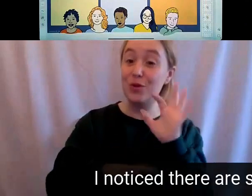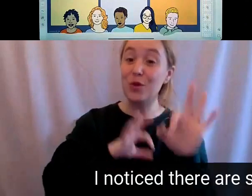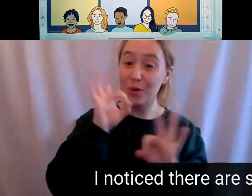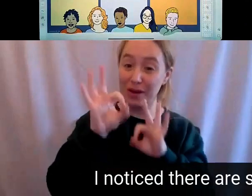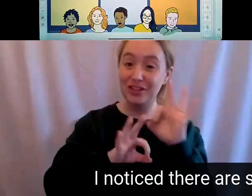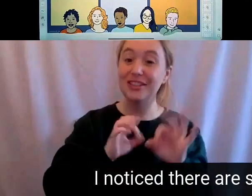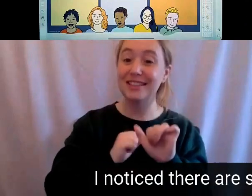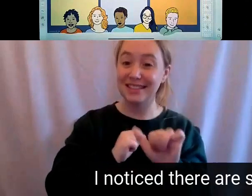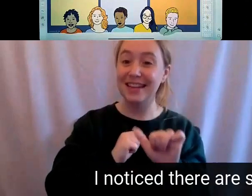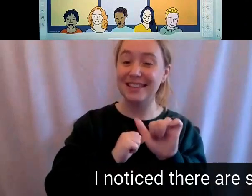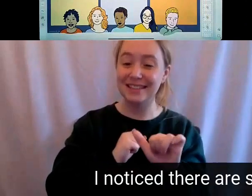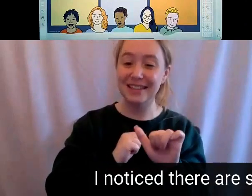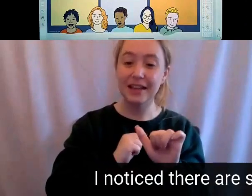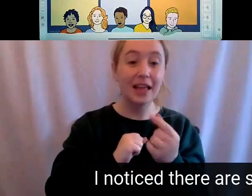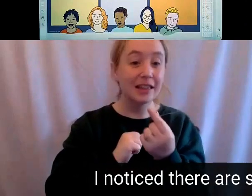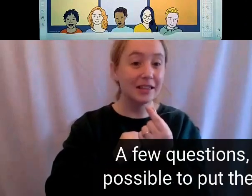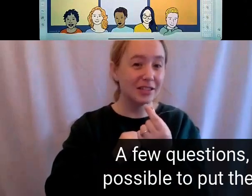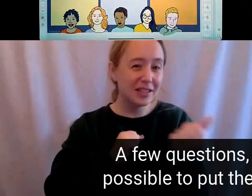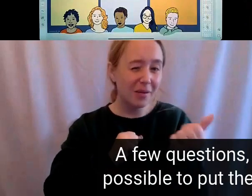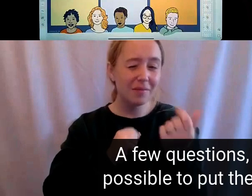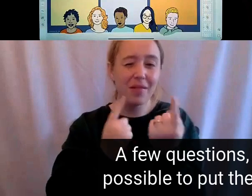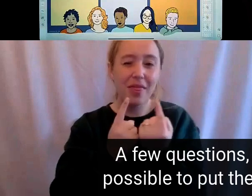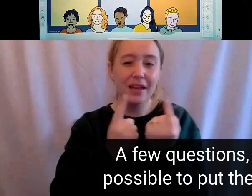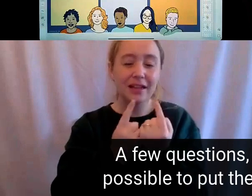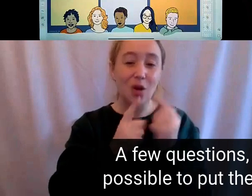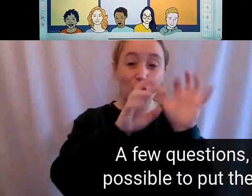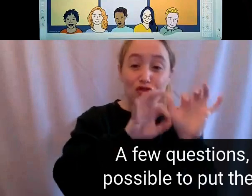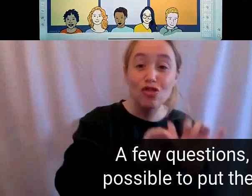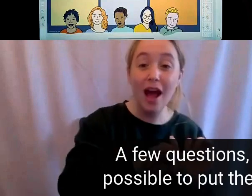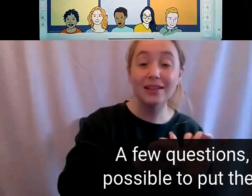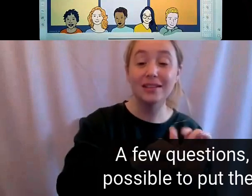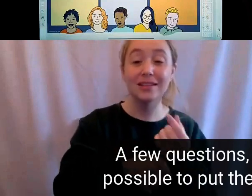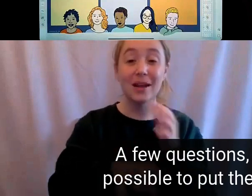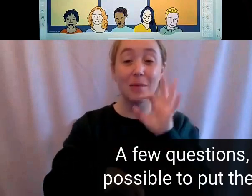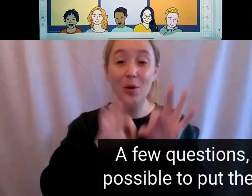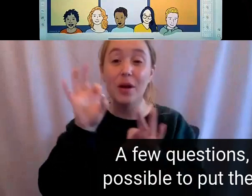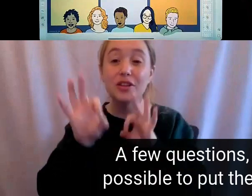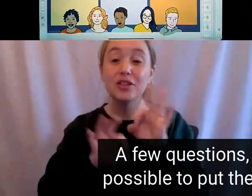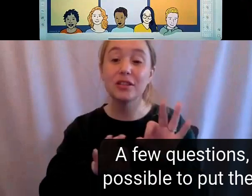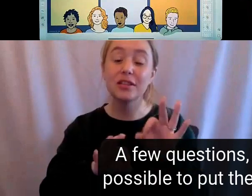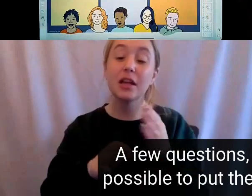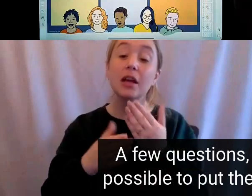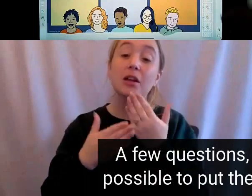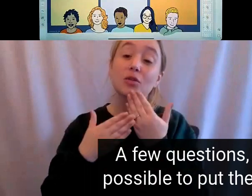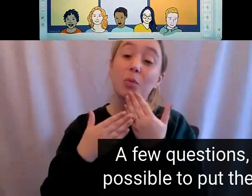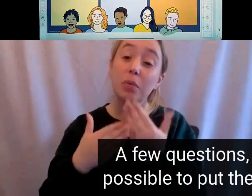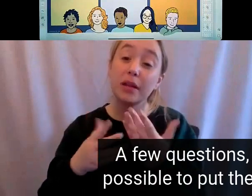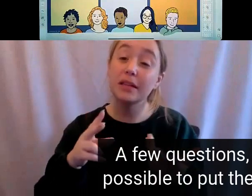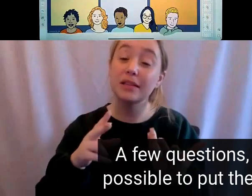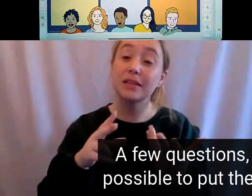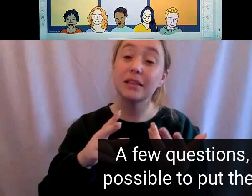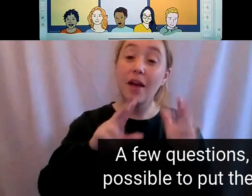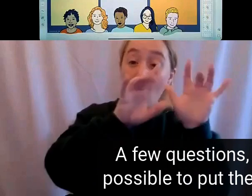I noticed there are some things in the chat, a few questions. Could I encourage you, if possible, to put the questions in